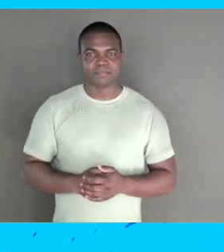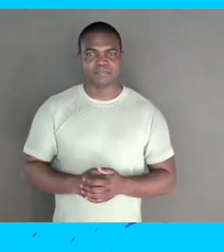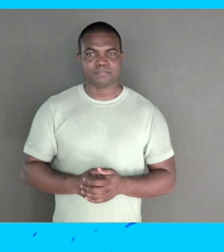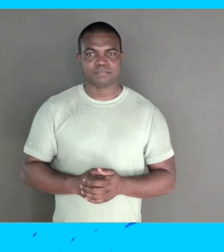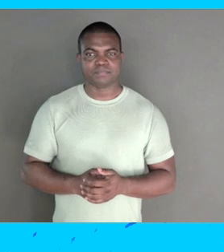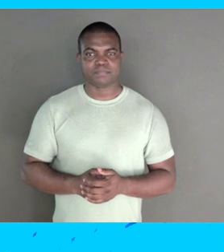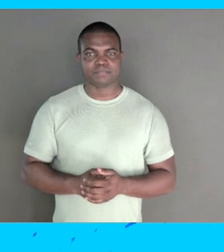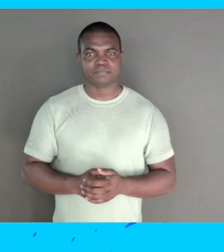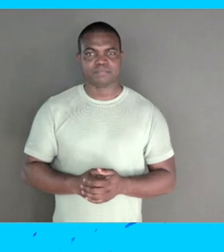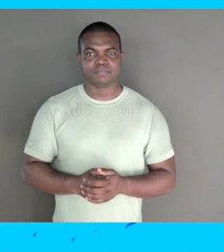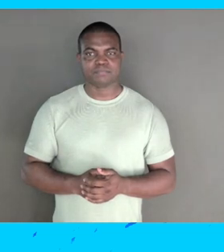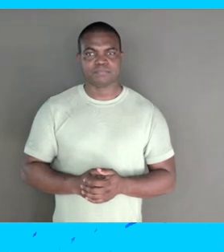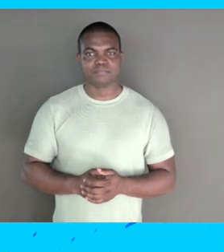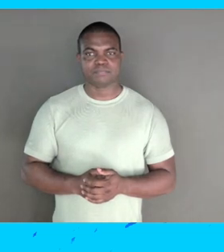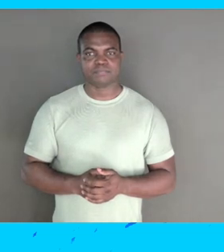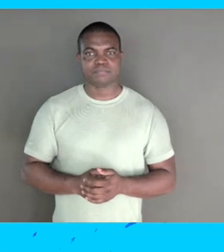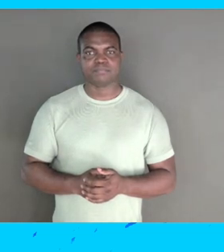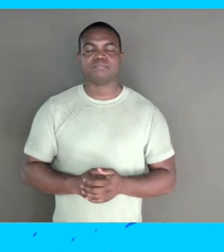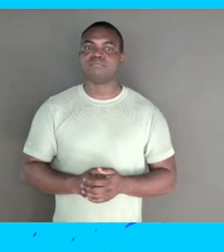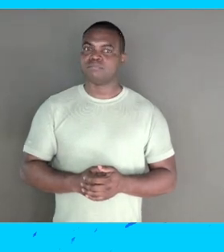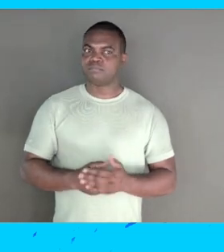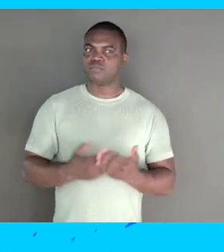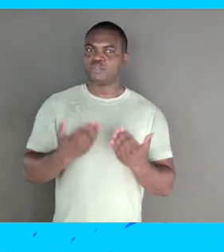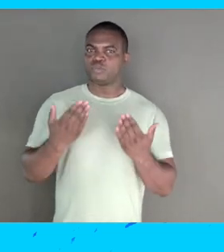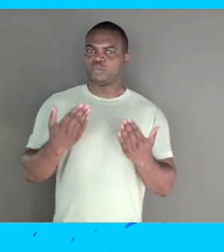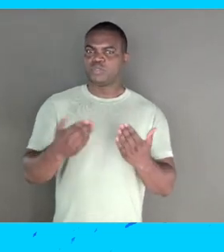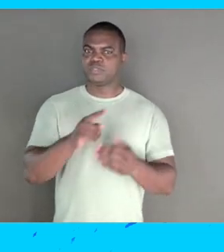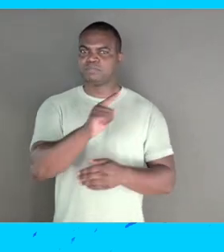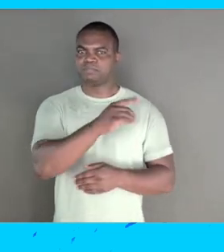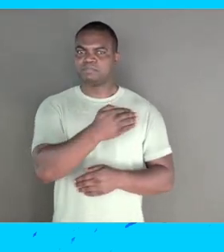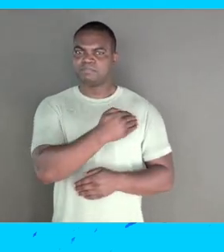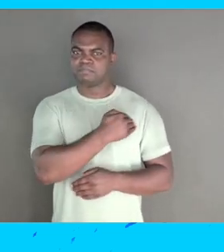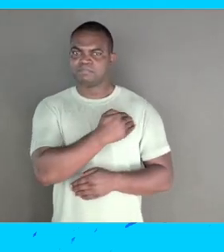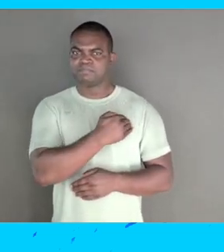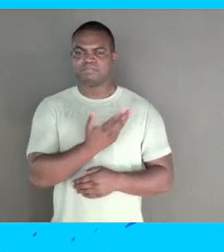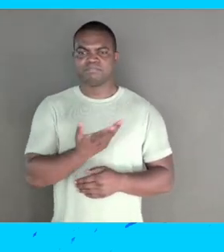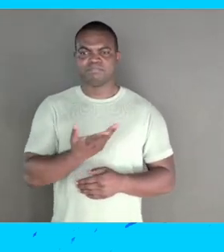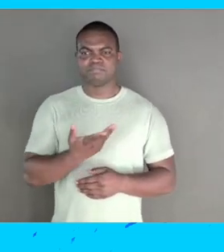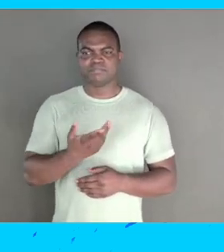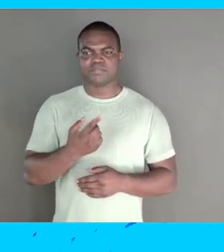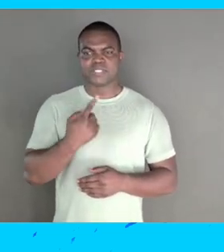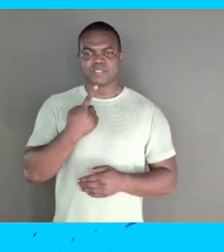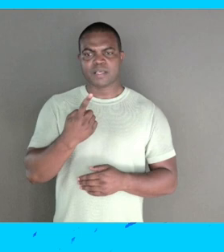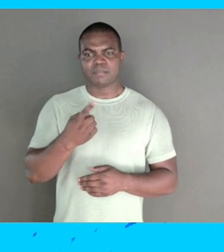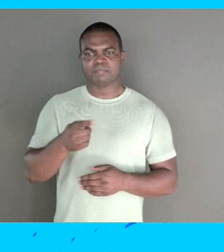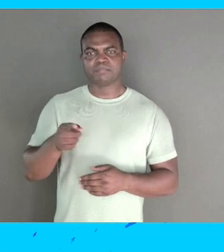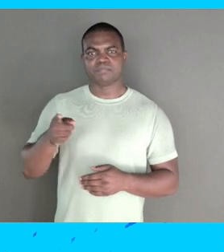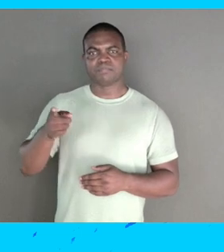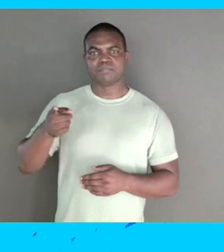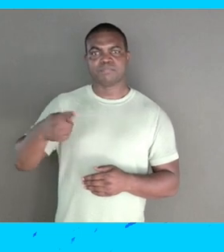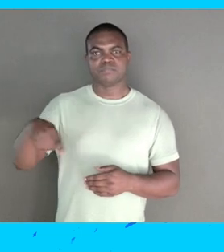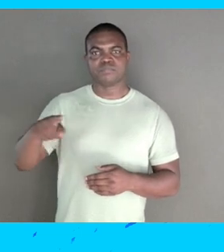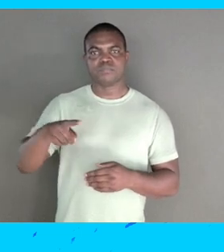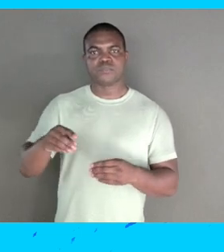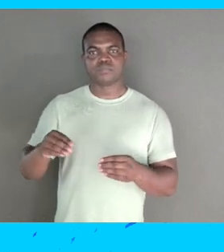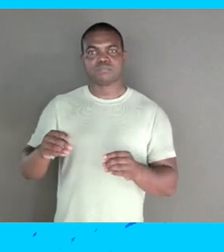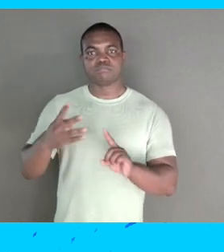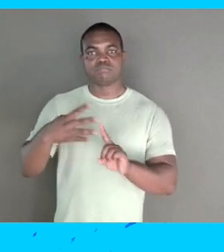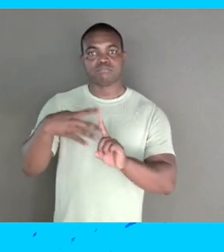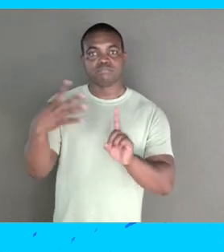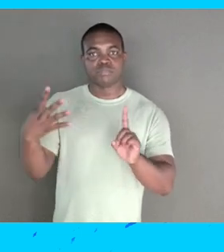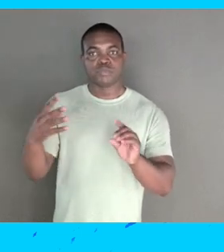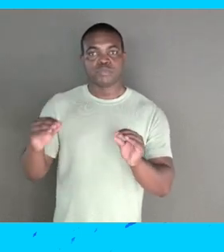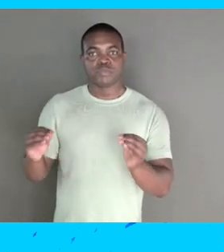the LGBTQI youth needs have been addressed in my country in family planning and reproductive